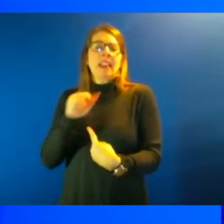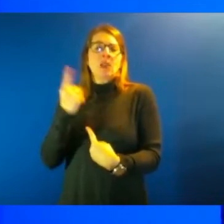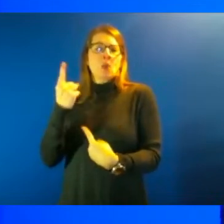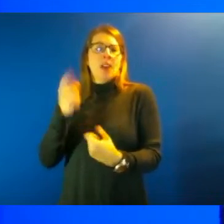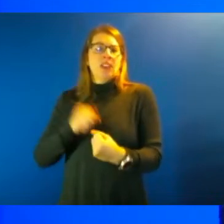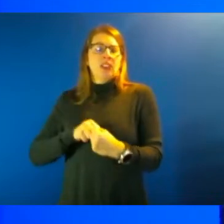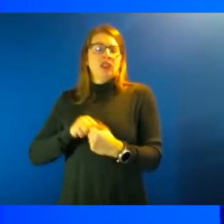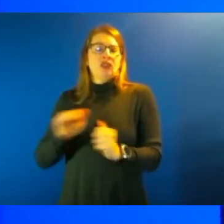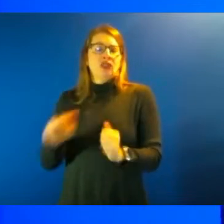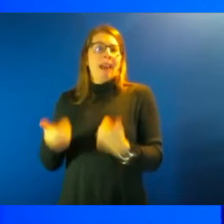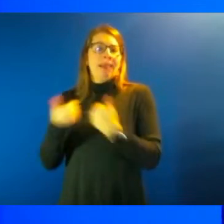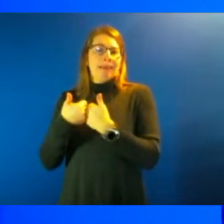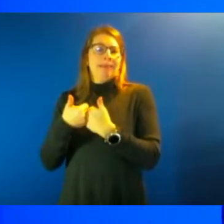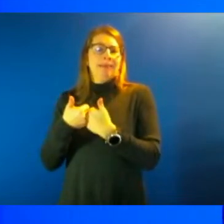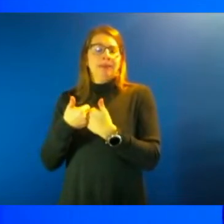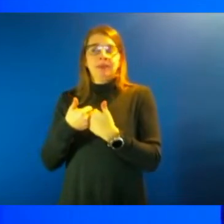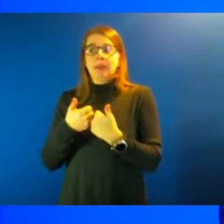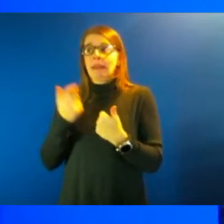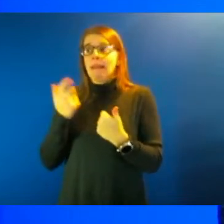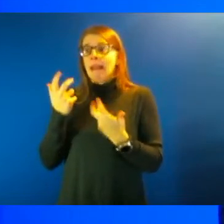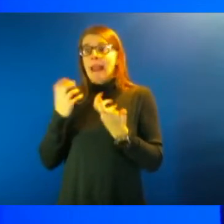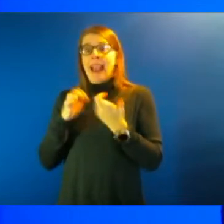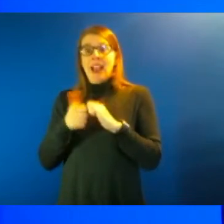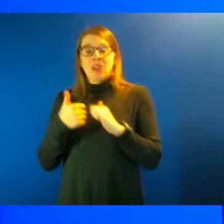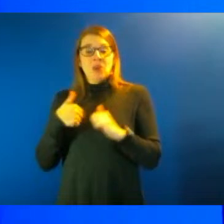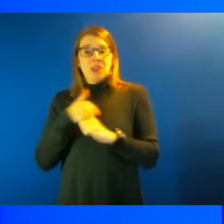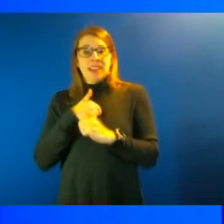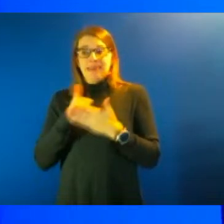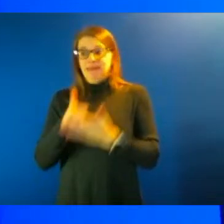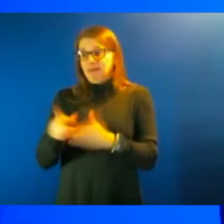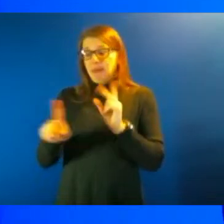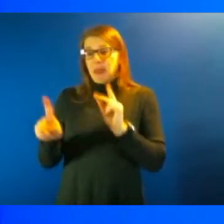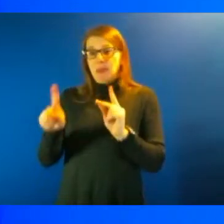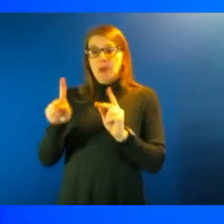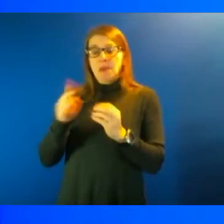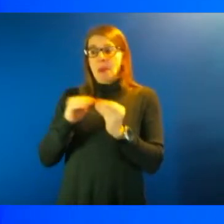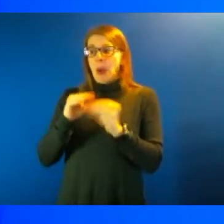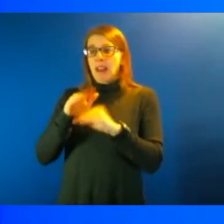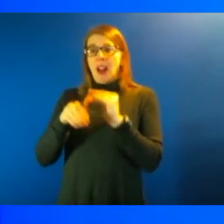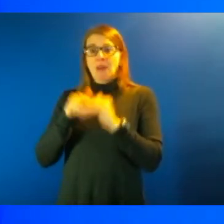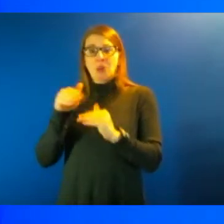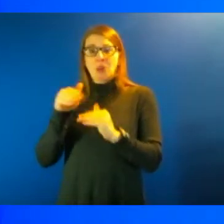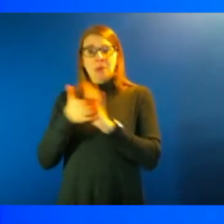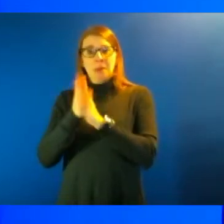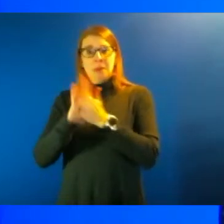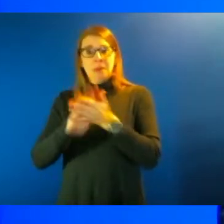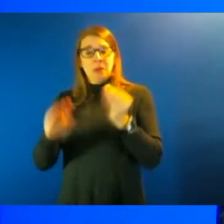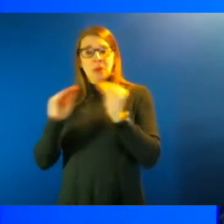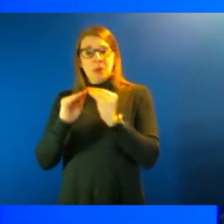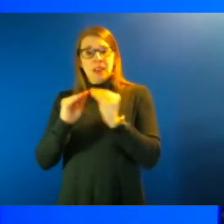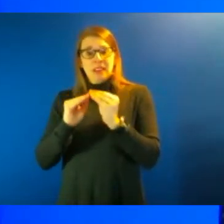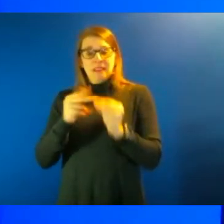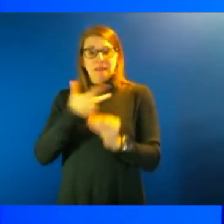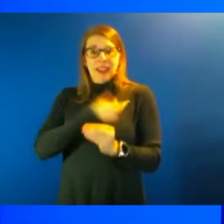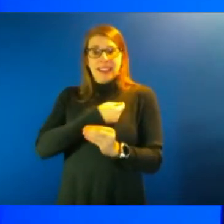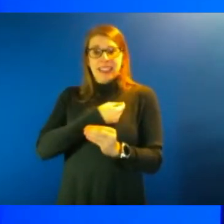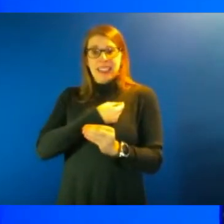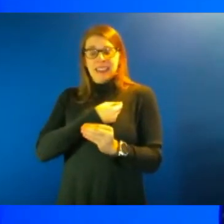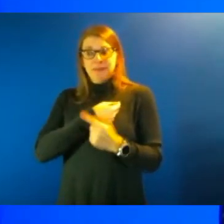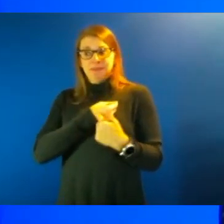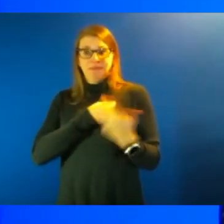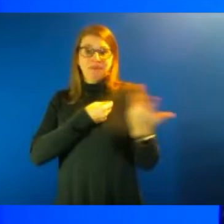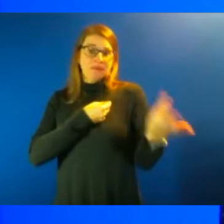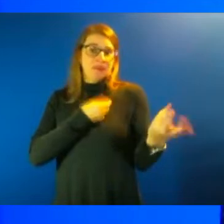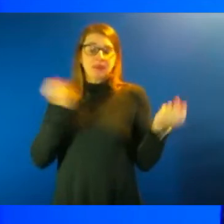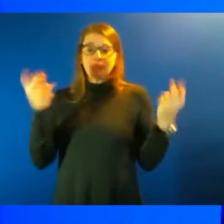how do we make people more comfortable with the science? How do we make people more comfortable with what this vaccine is really doing for them? But there remain a lot of people that